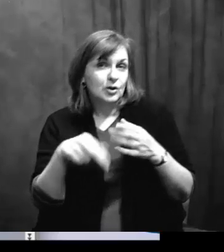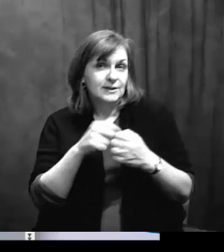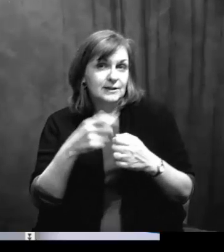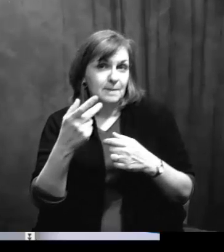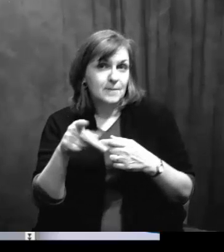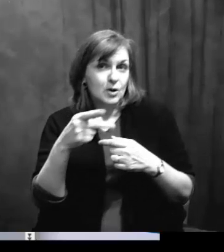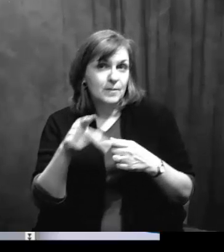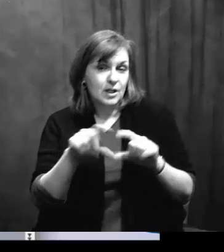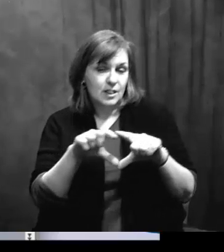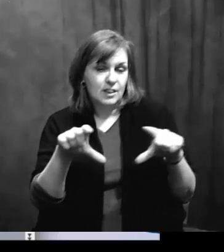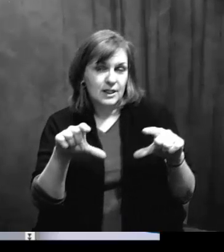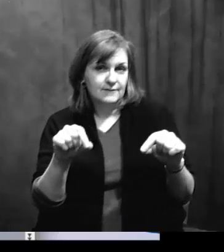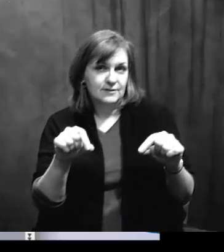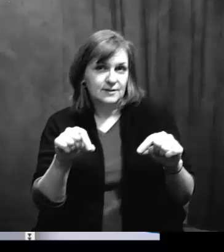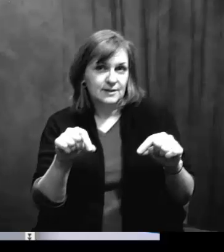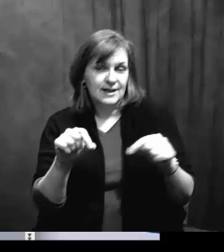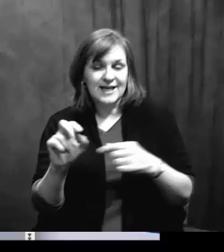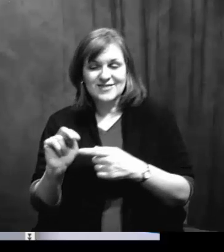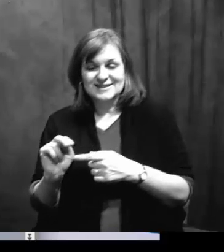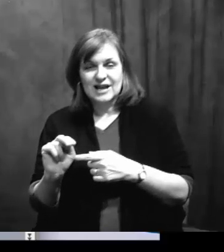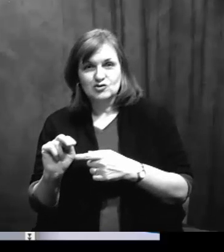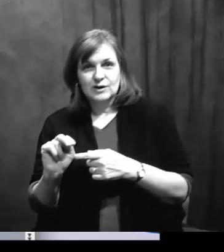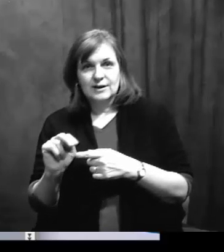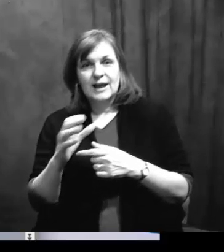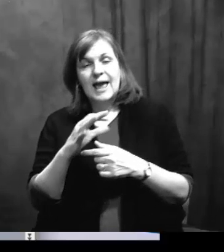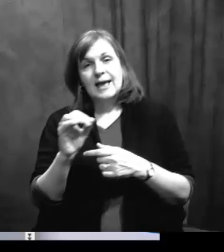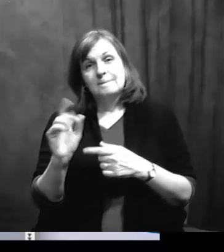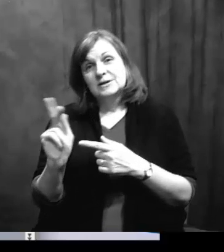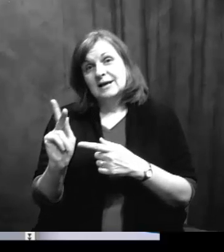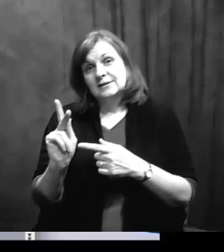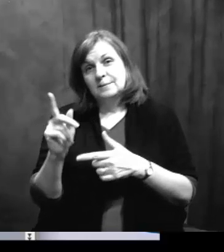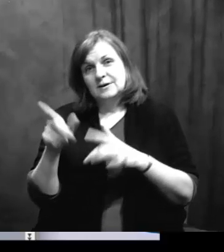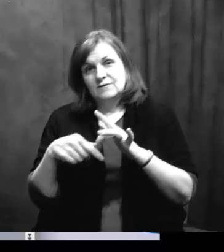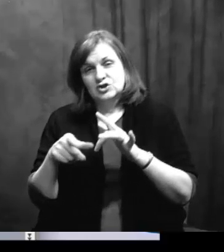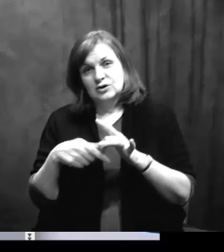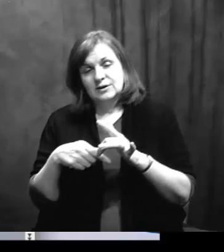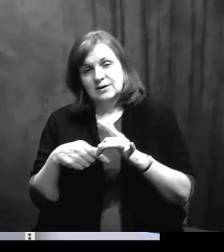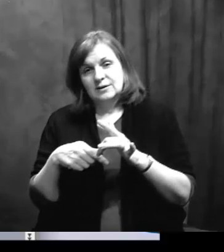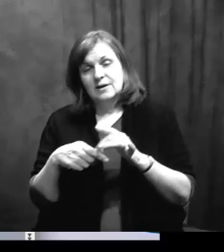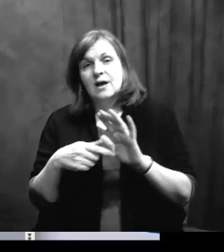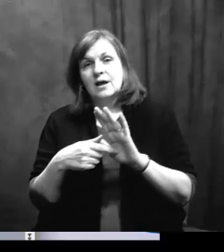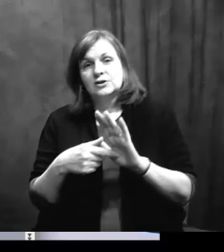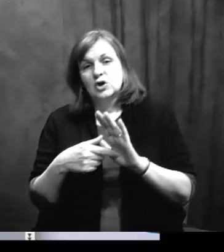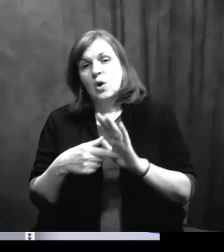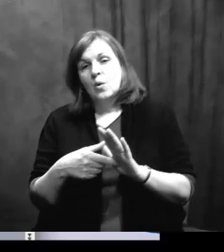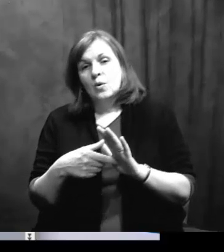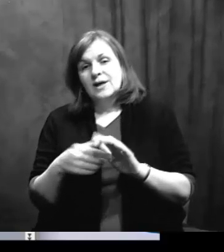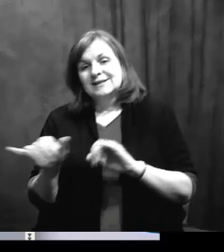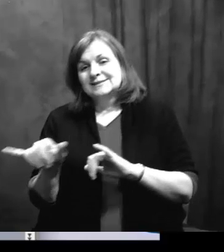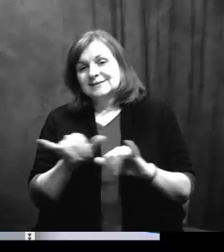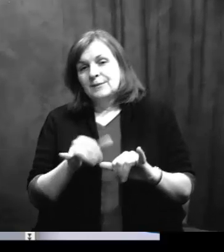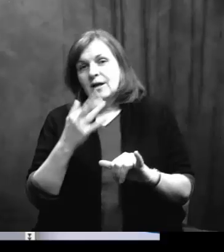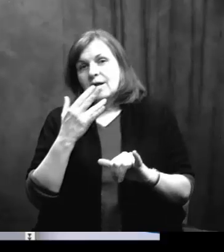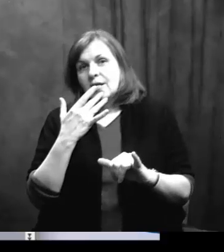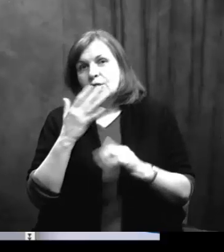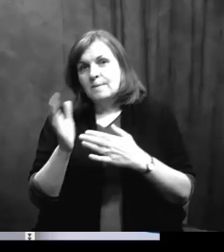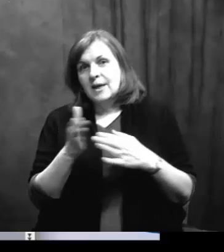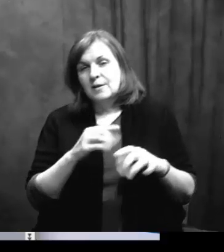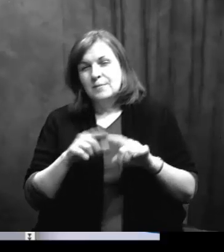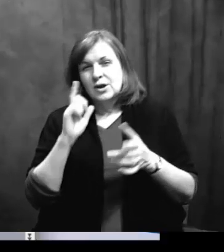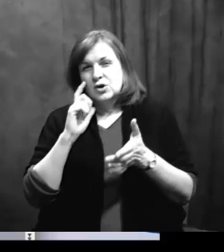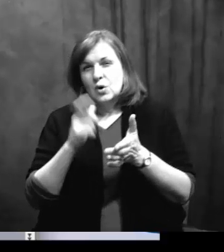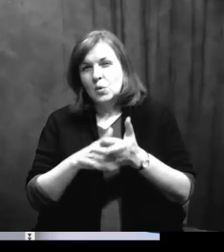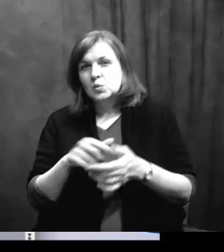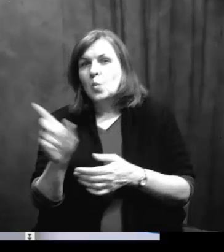that purplish color on the leaves. The nitrogen deficiency and potassium deficiency actually demonstrate themselves